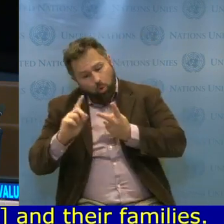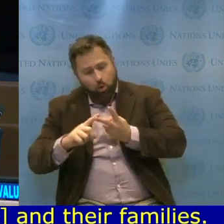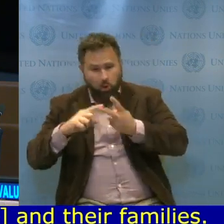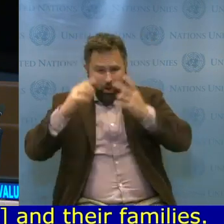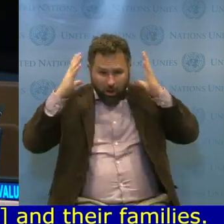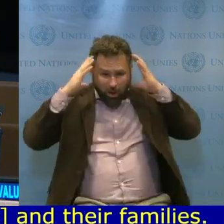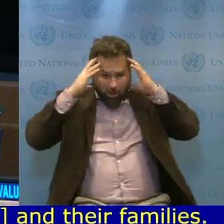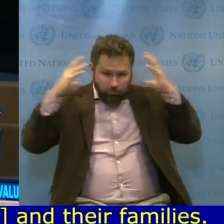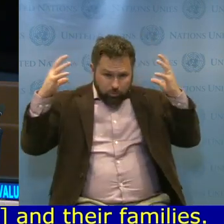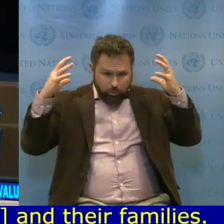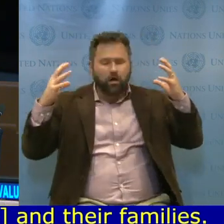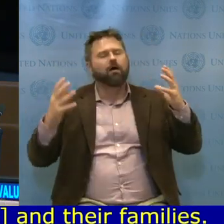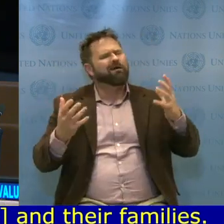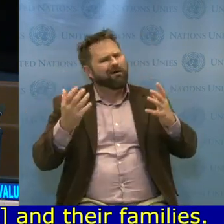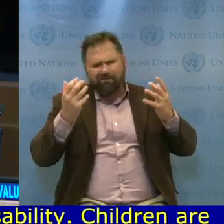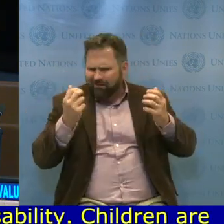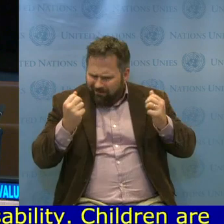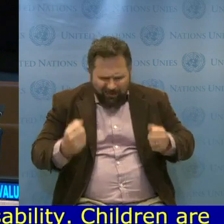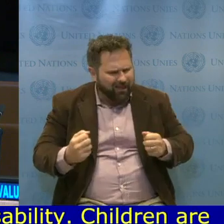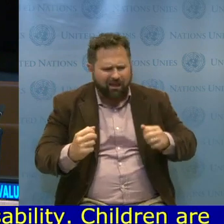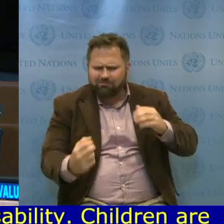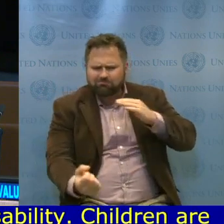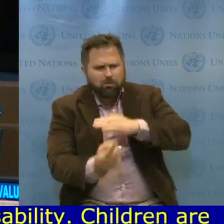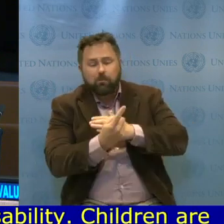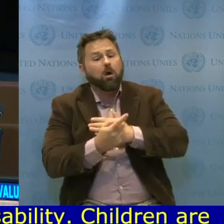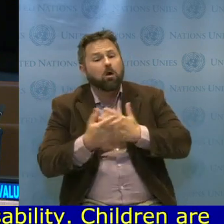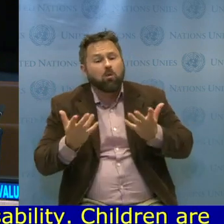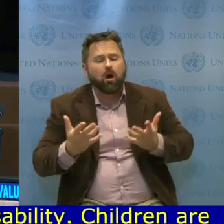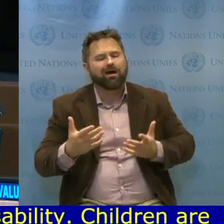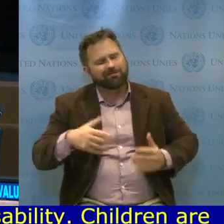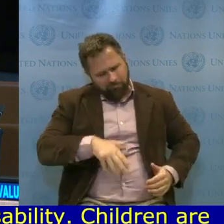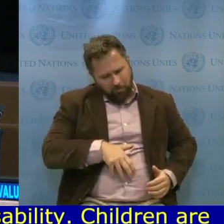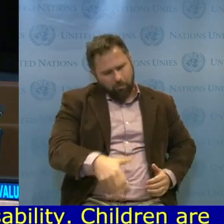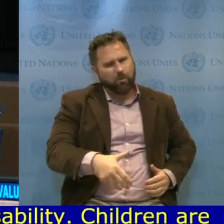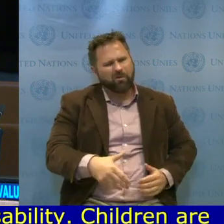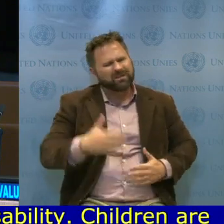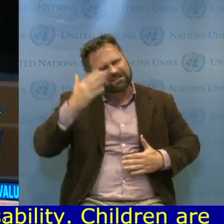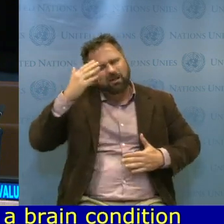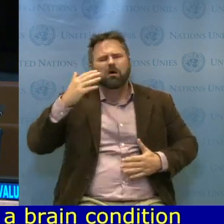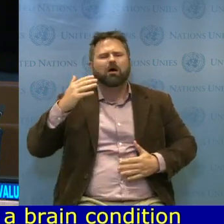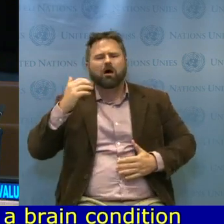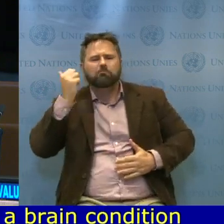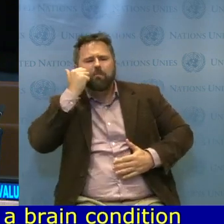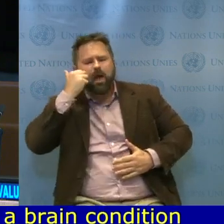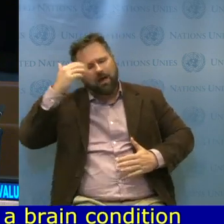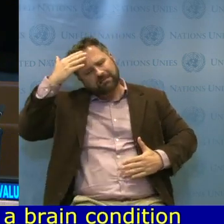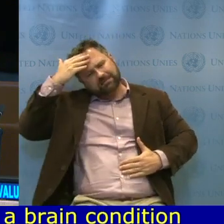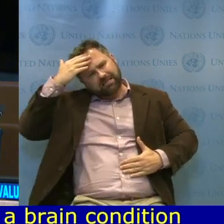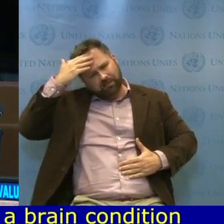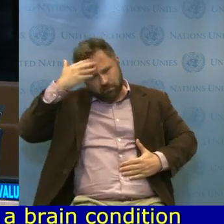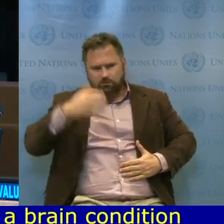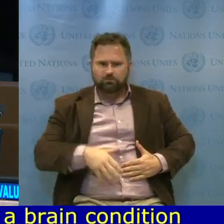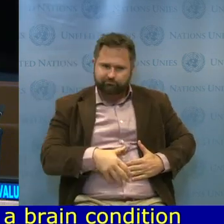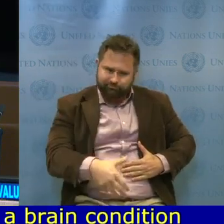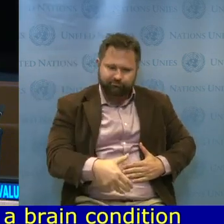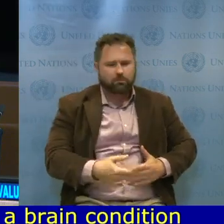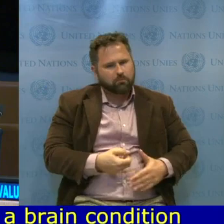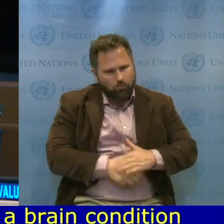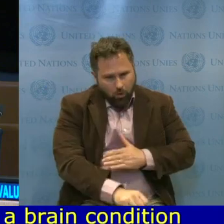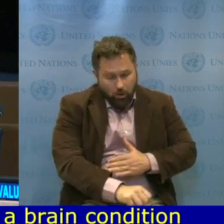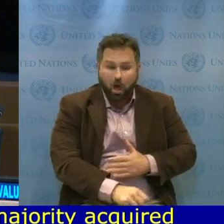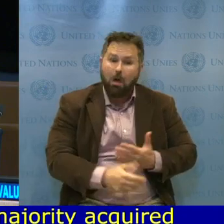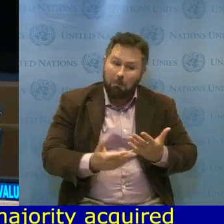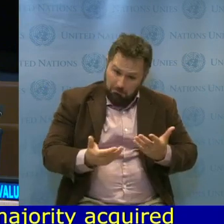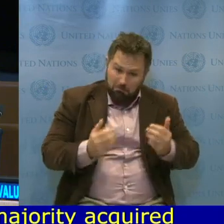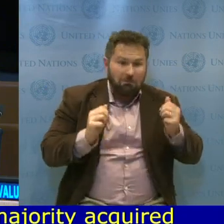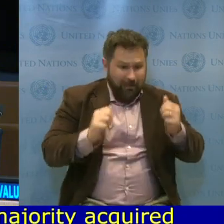acquired after an untreated neonatal infection. A large proportion of children born with spina bifida might also develop